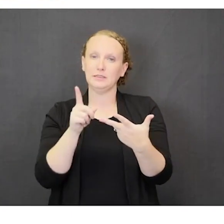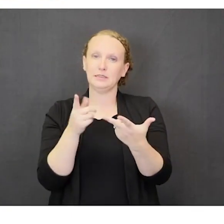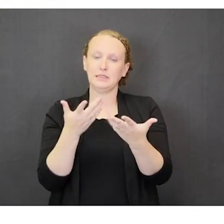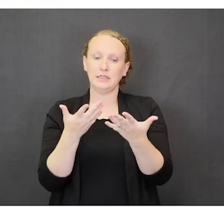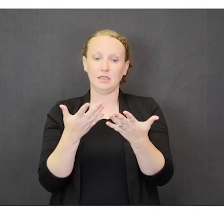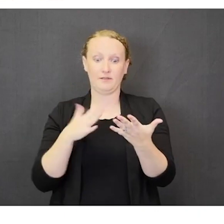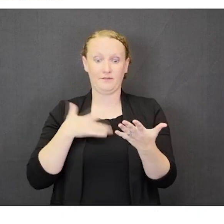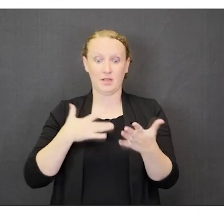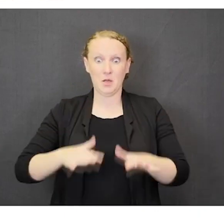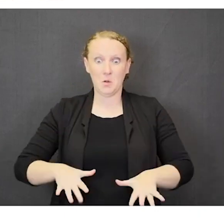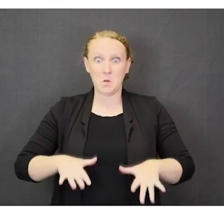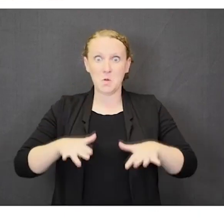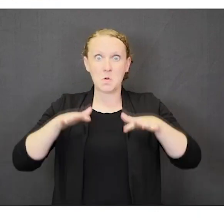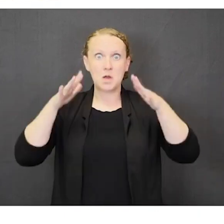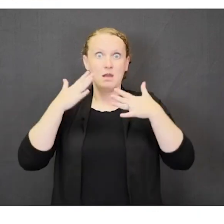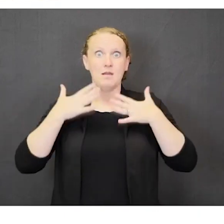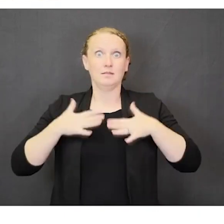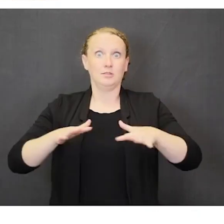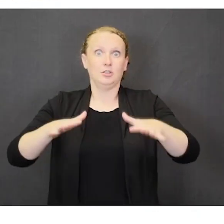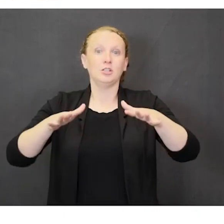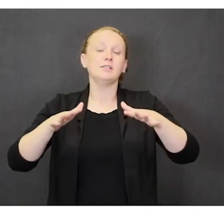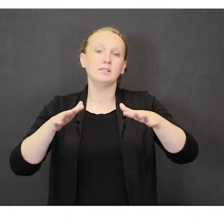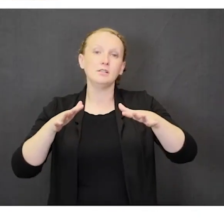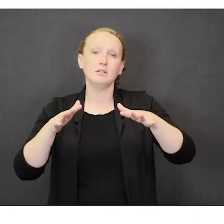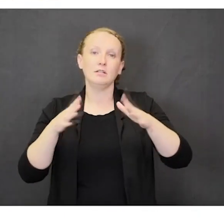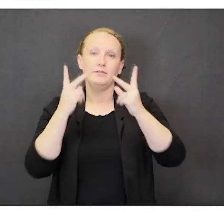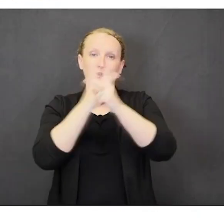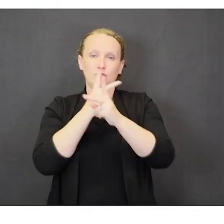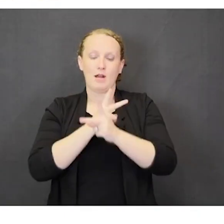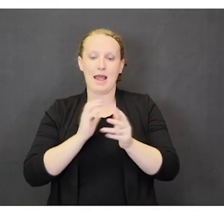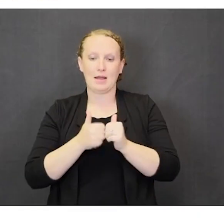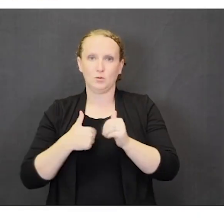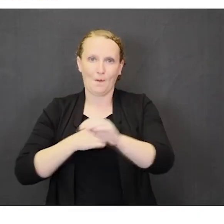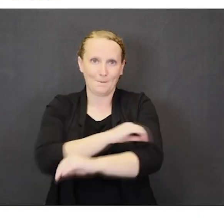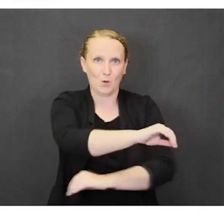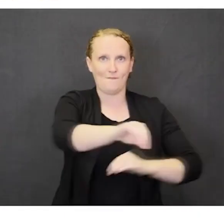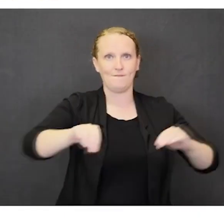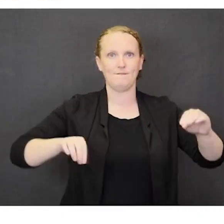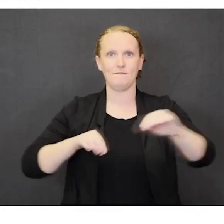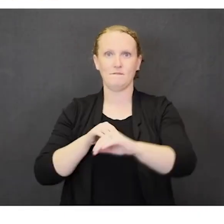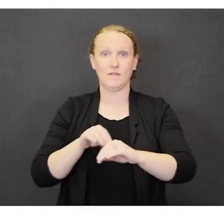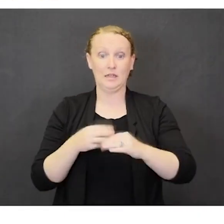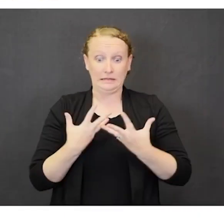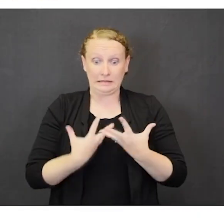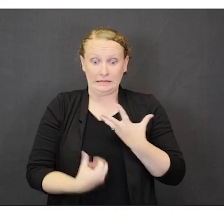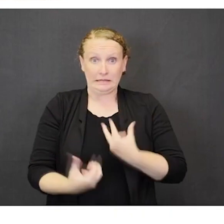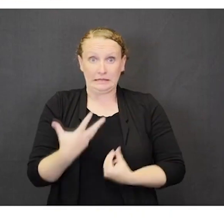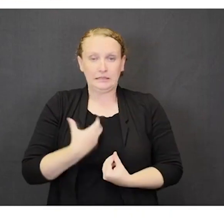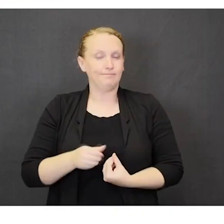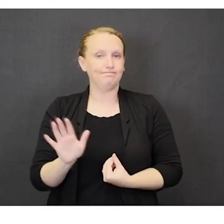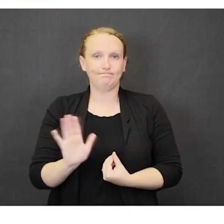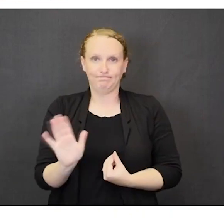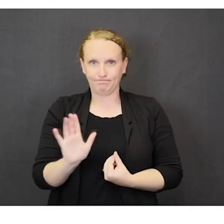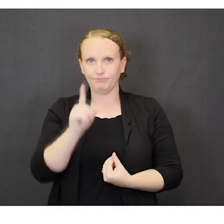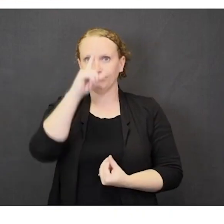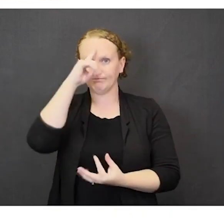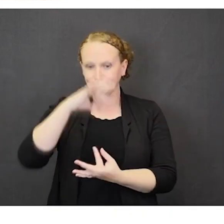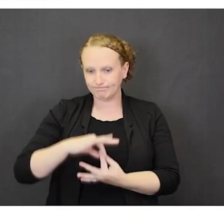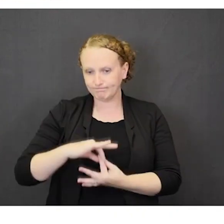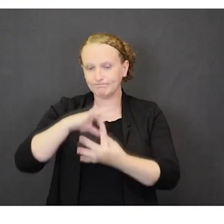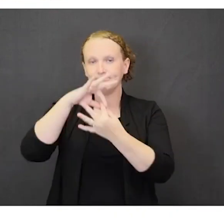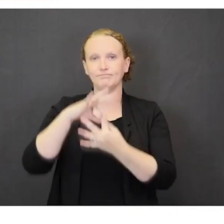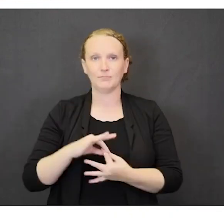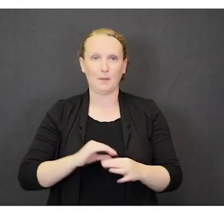how to manage when you feel the waves of anxiety come up. Find a way to move it through your body. Don't stay still with it.